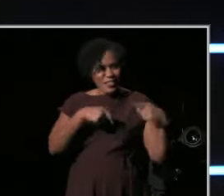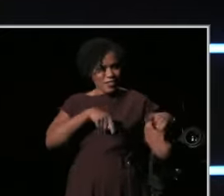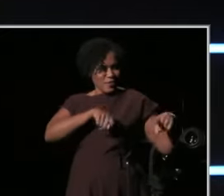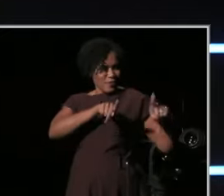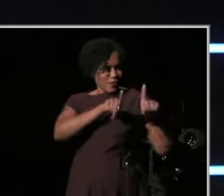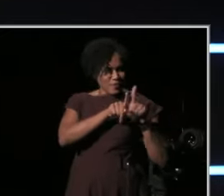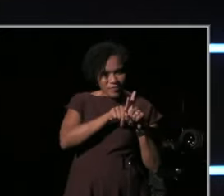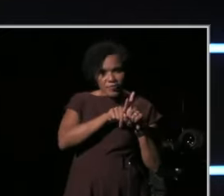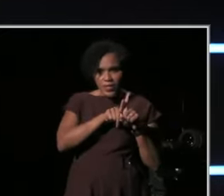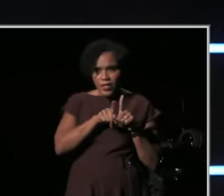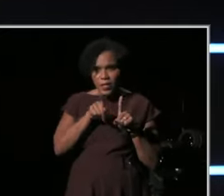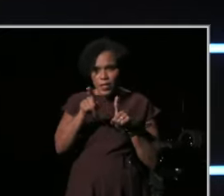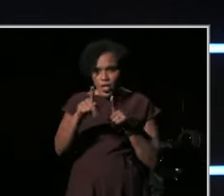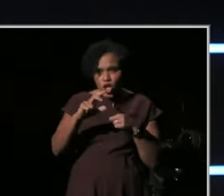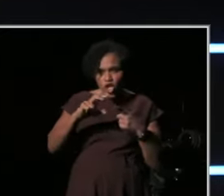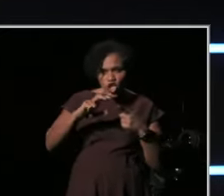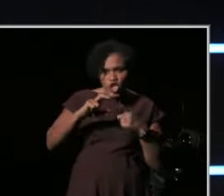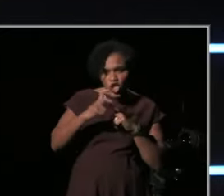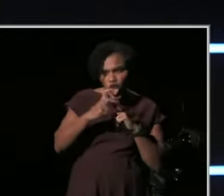stone cold